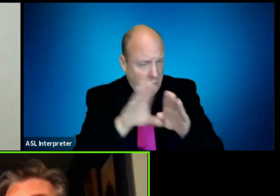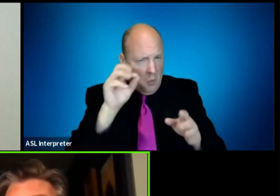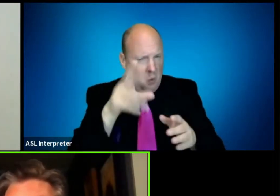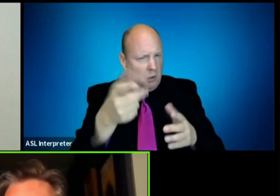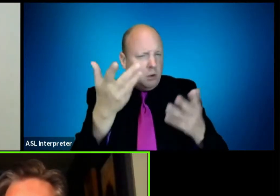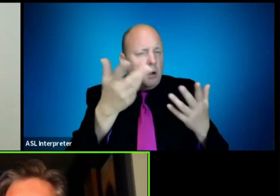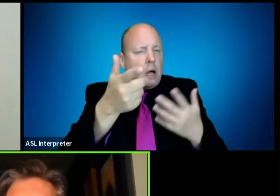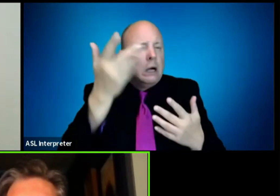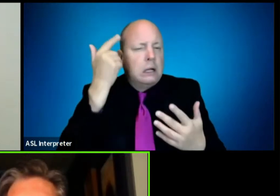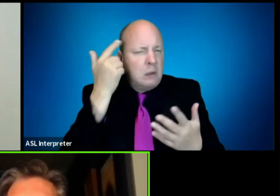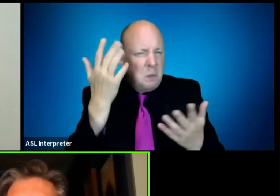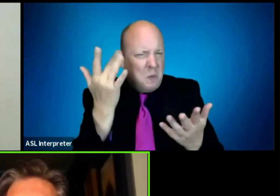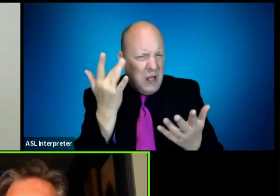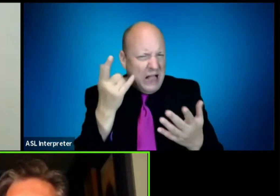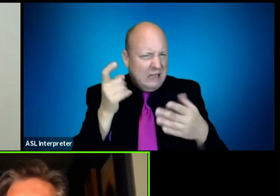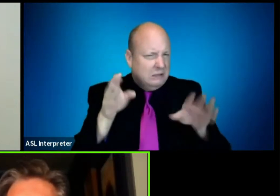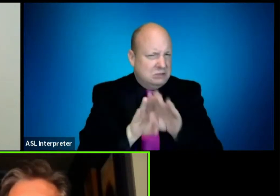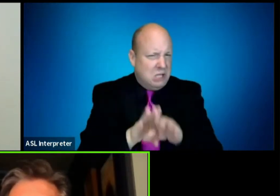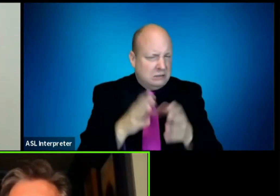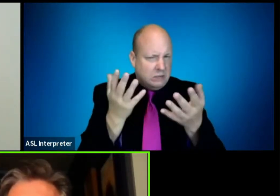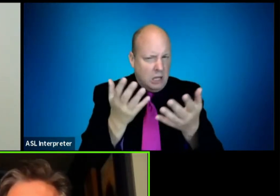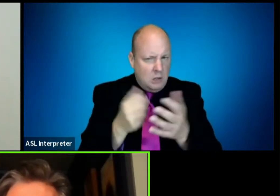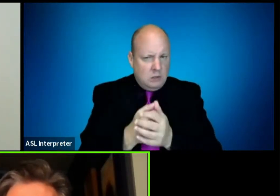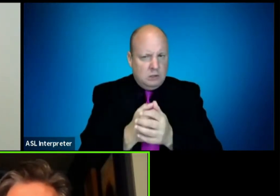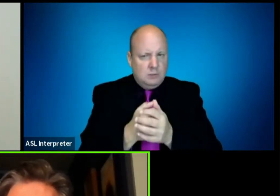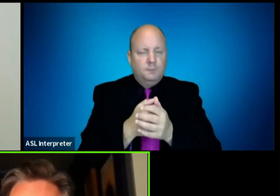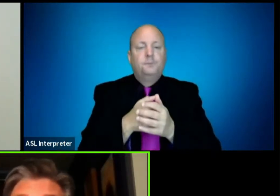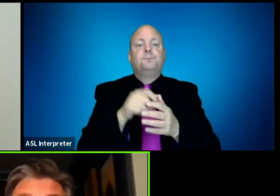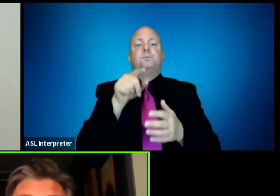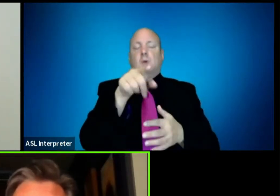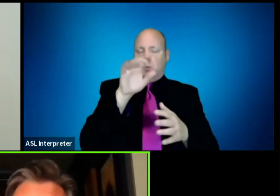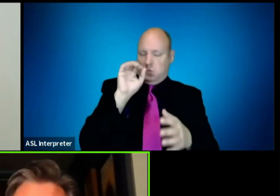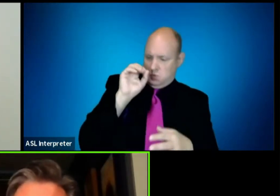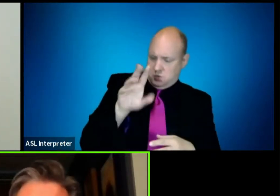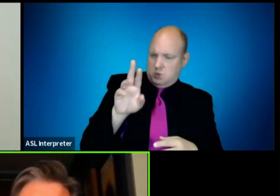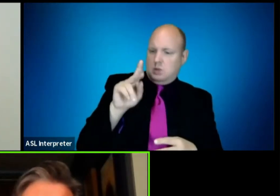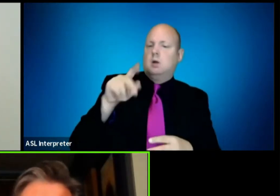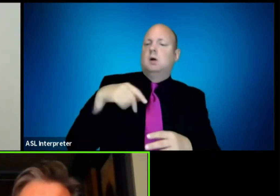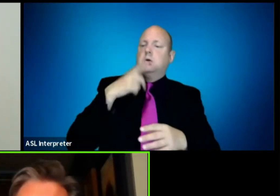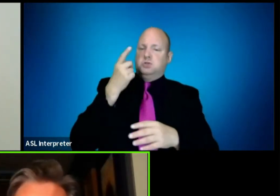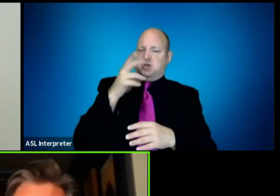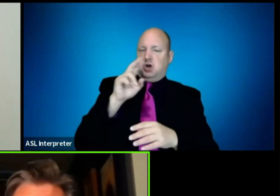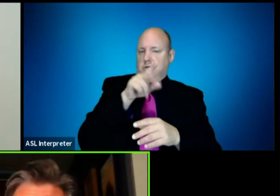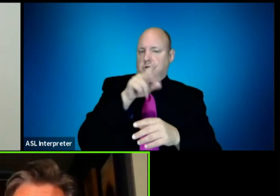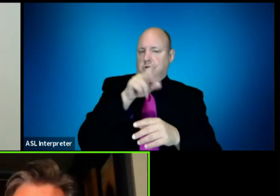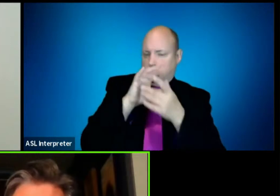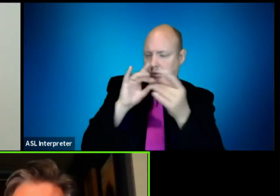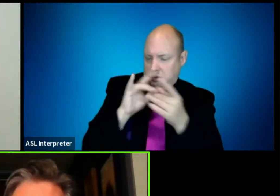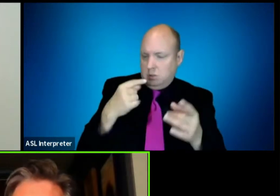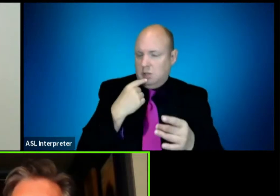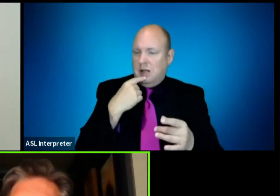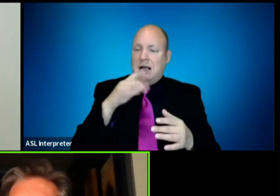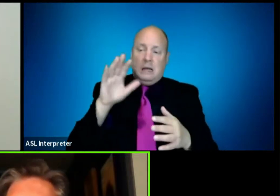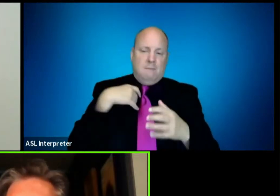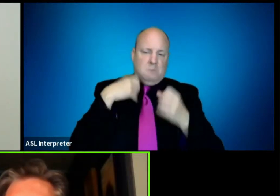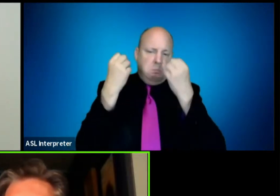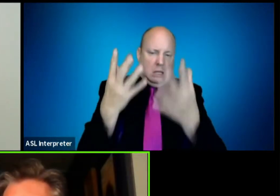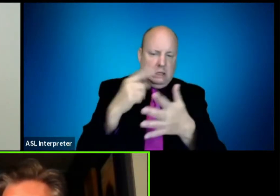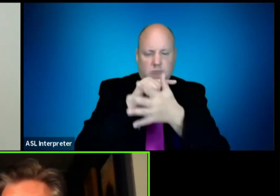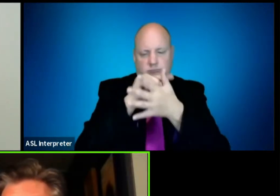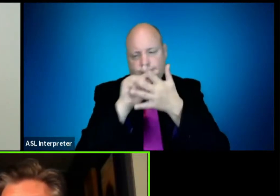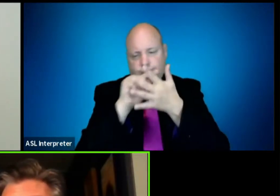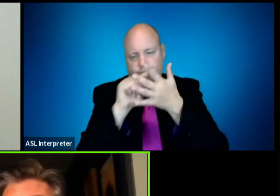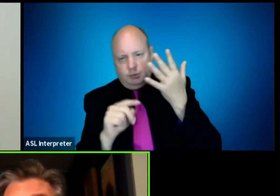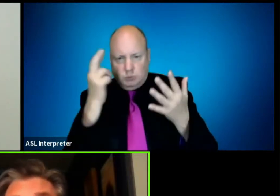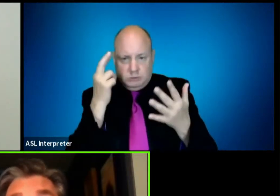into determining whether a school is going to move to distance learning as a whole school, a grade level or a classroom, or a smaller group